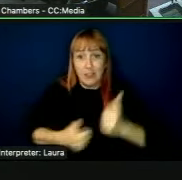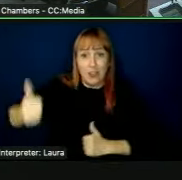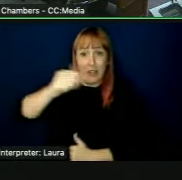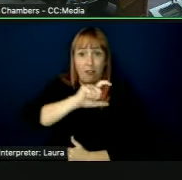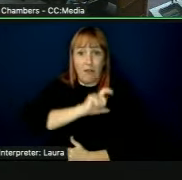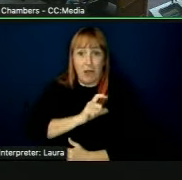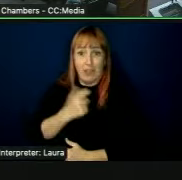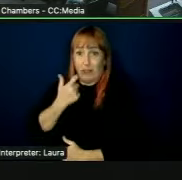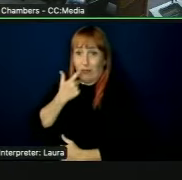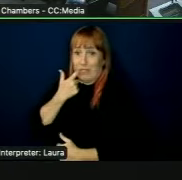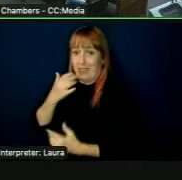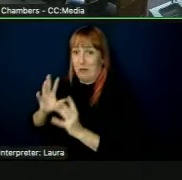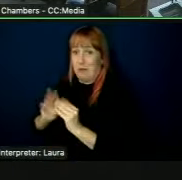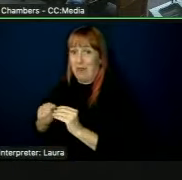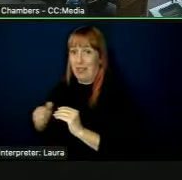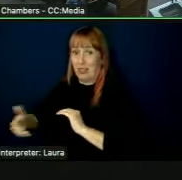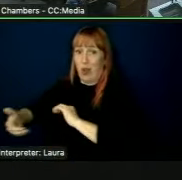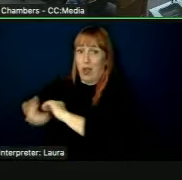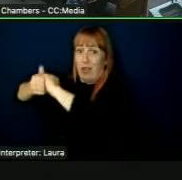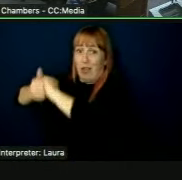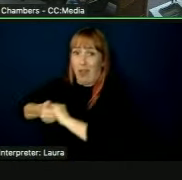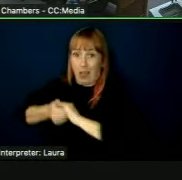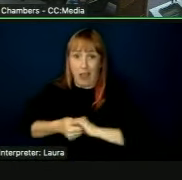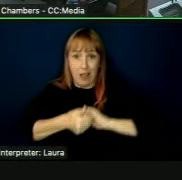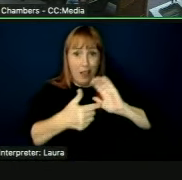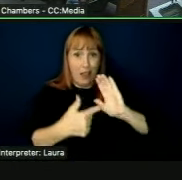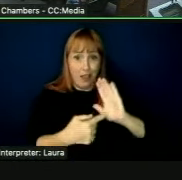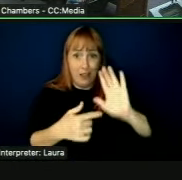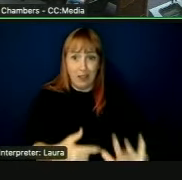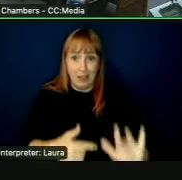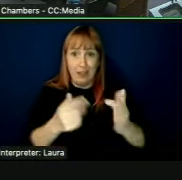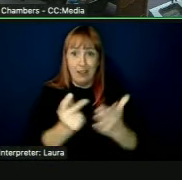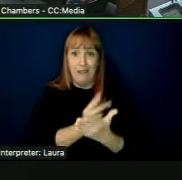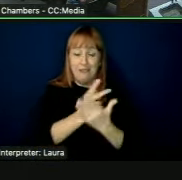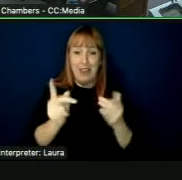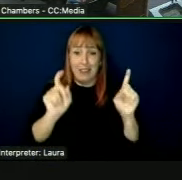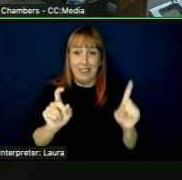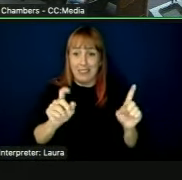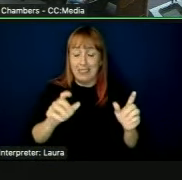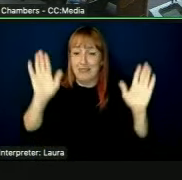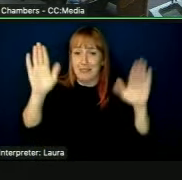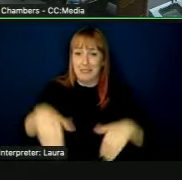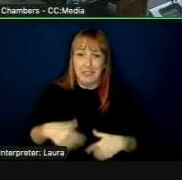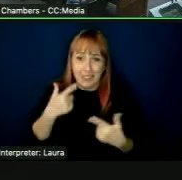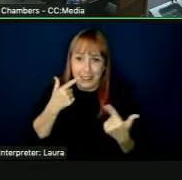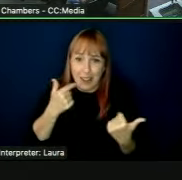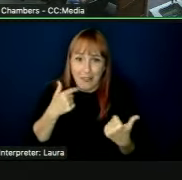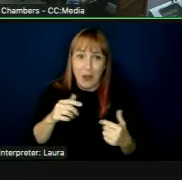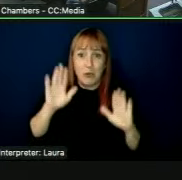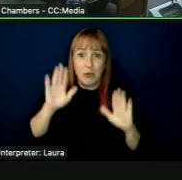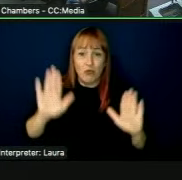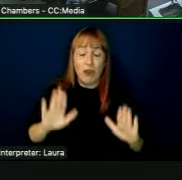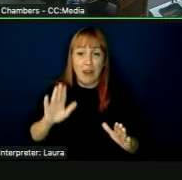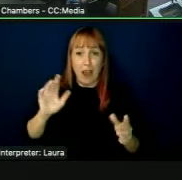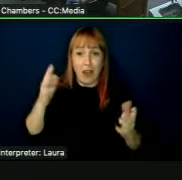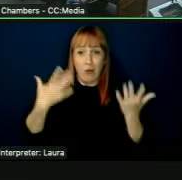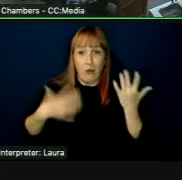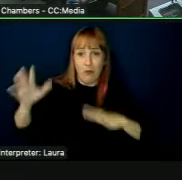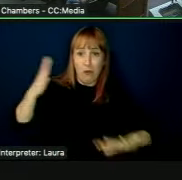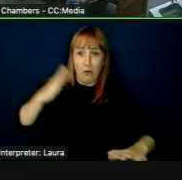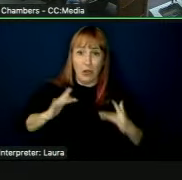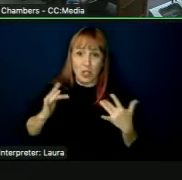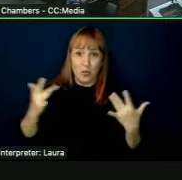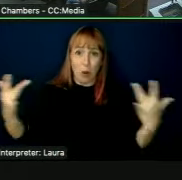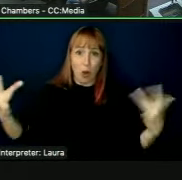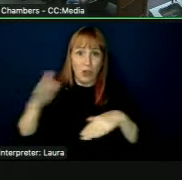was it. Anyway, no, it was wonderful. And, you know, I wore a sequin jacket on purpose. A lot of sparkles going yes.